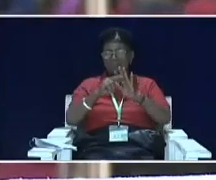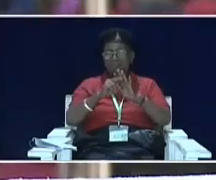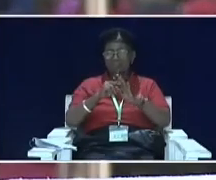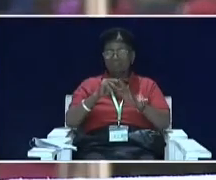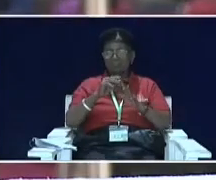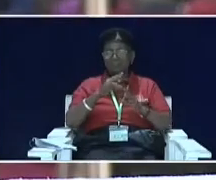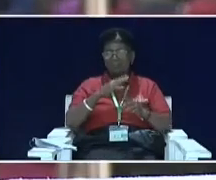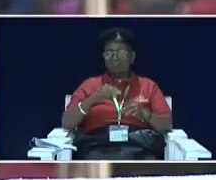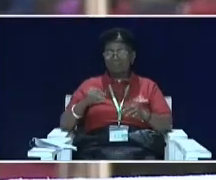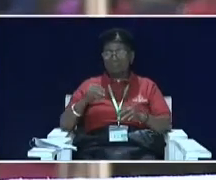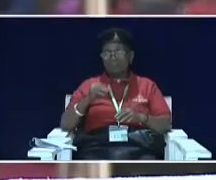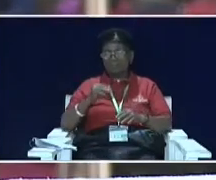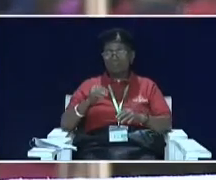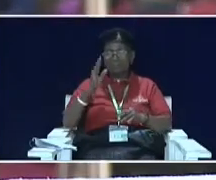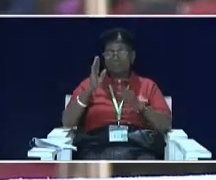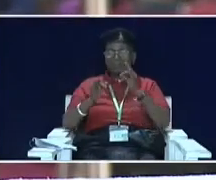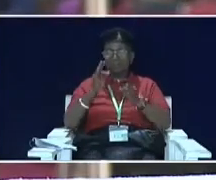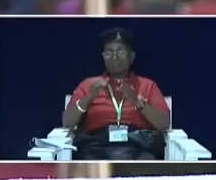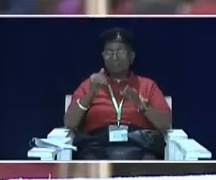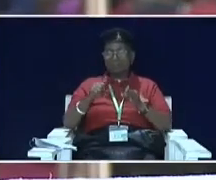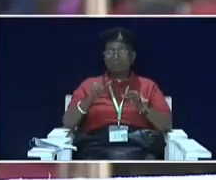if anyone still wants to come,